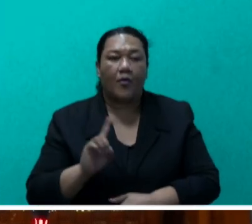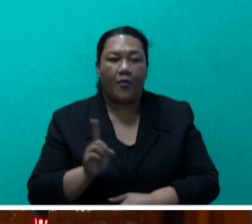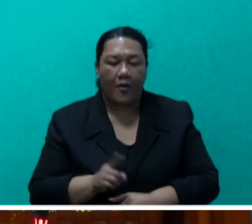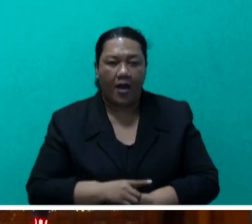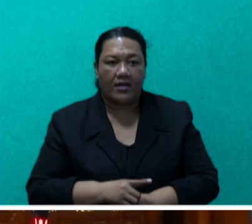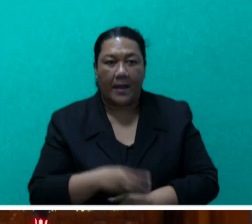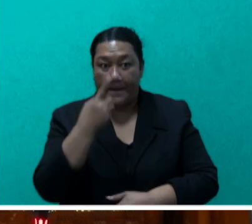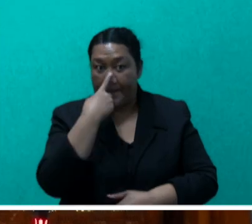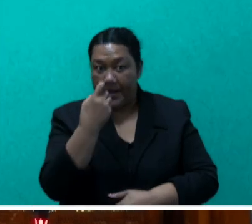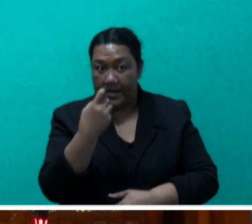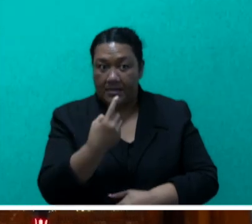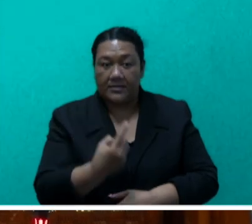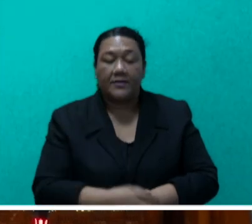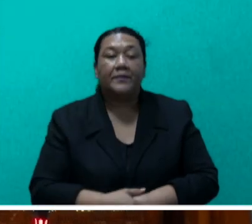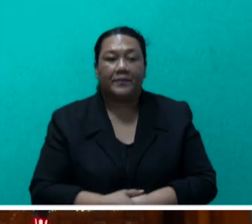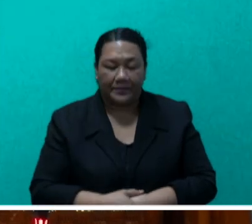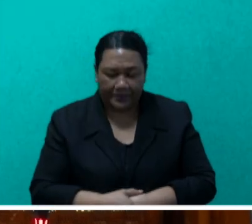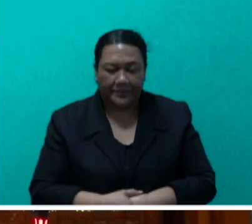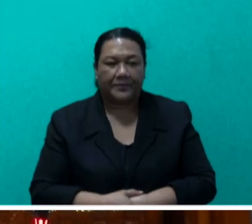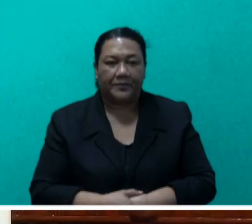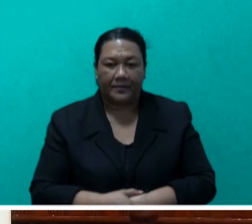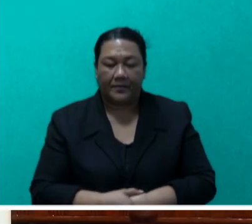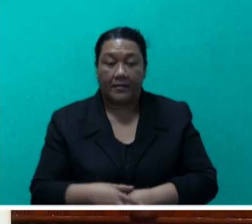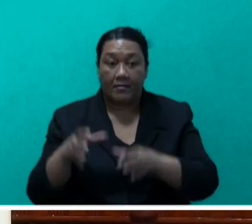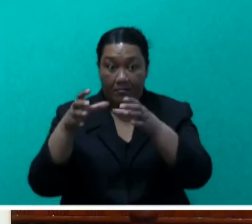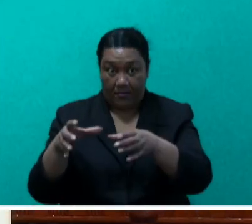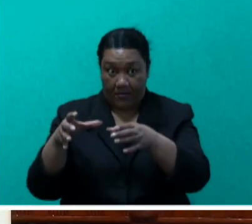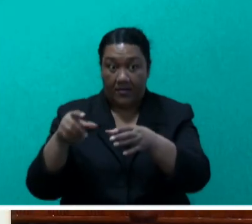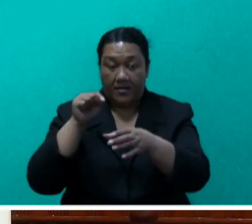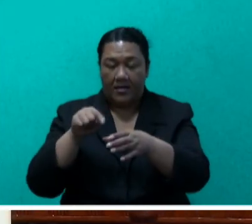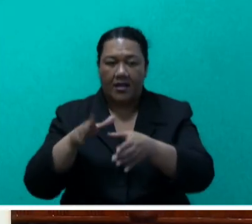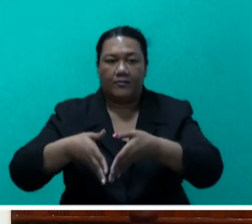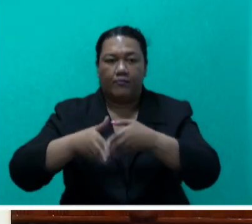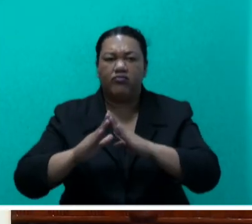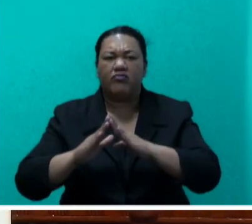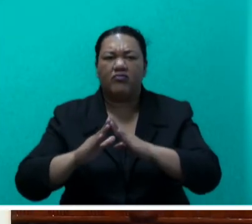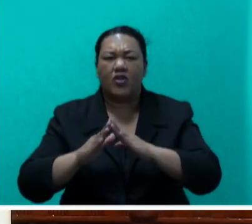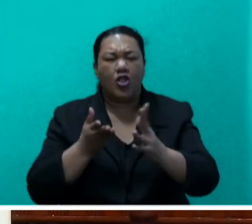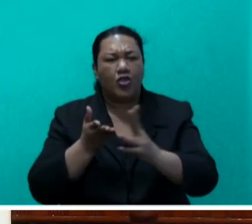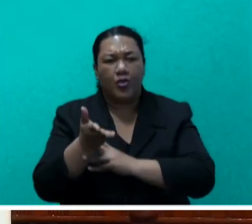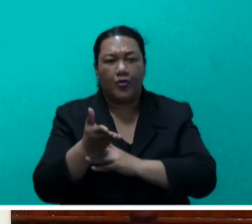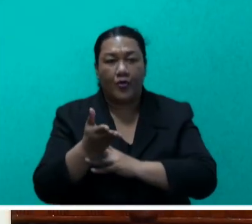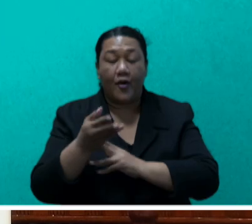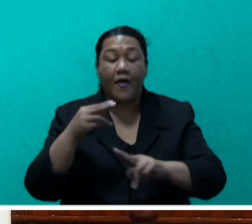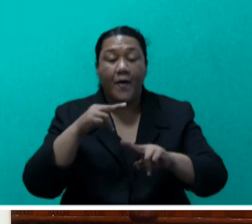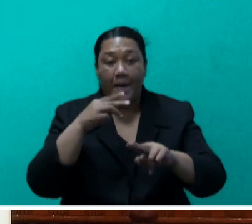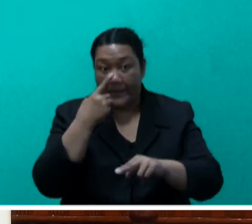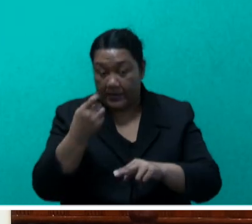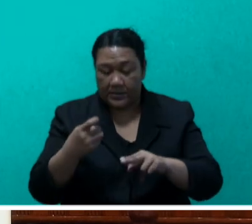Museum, a statutory body established through the Fiji Museum Act